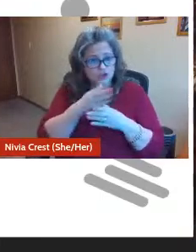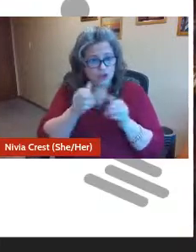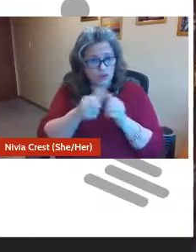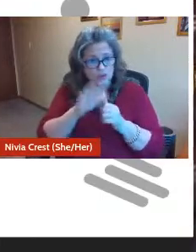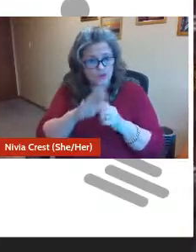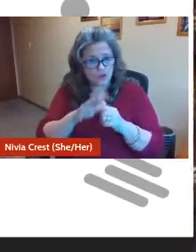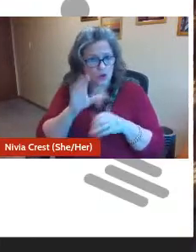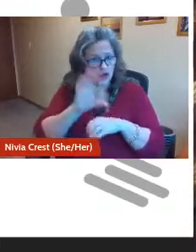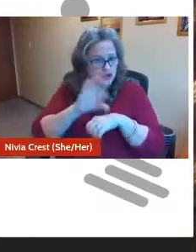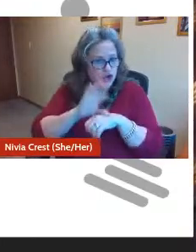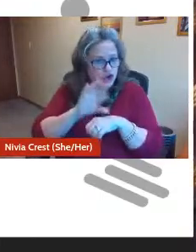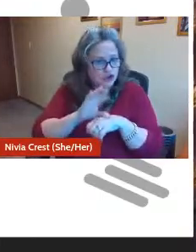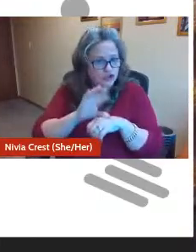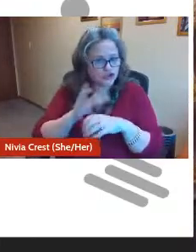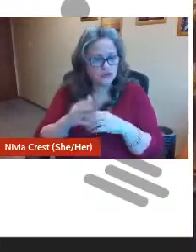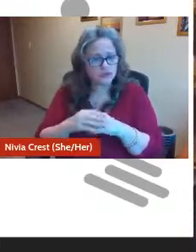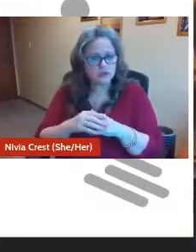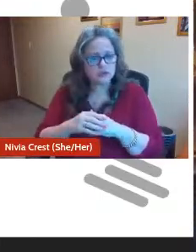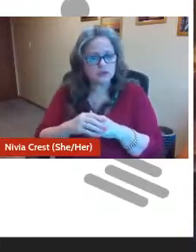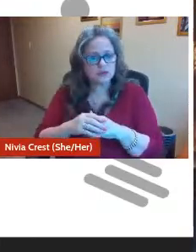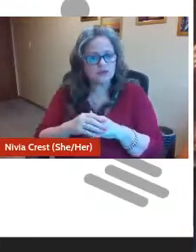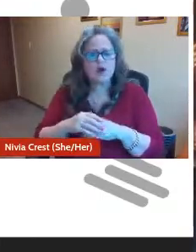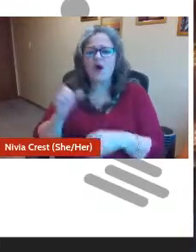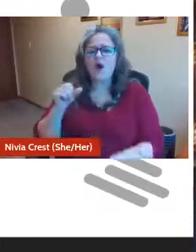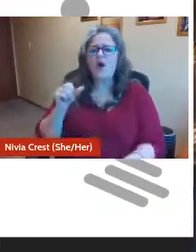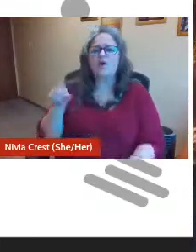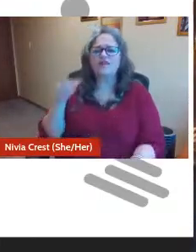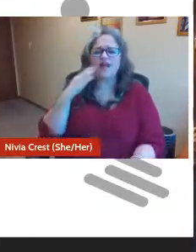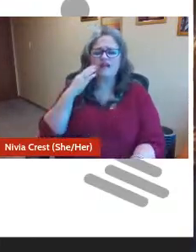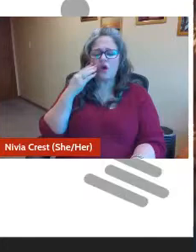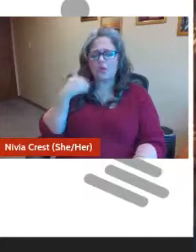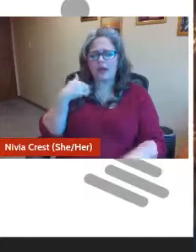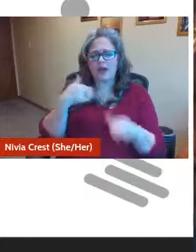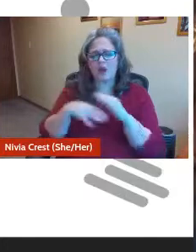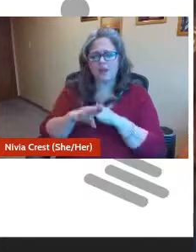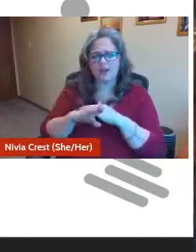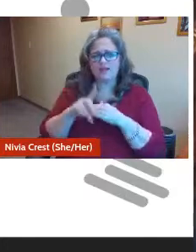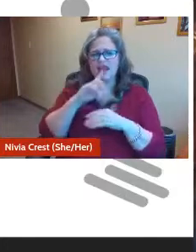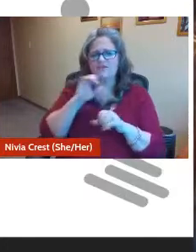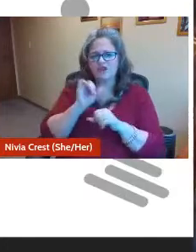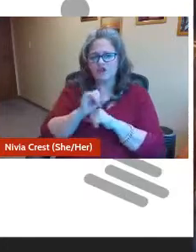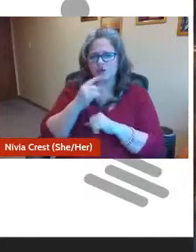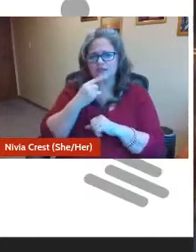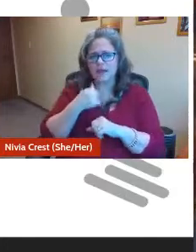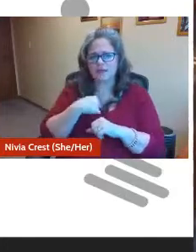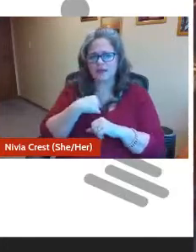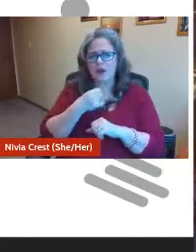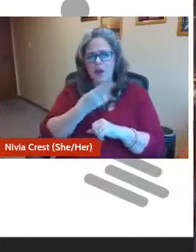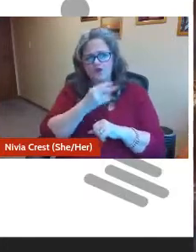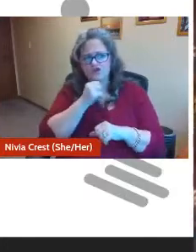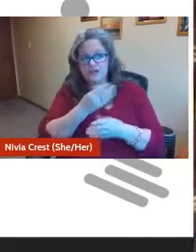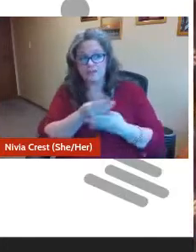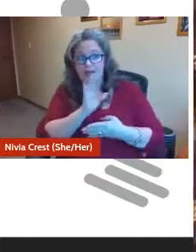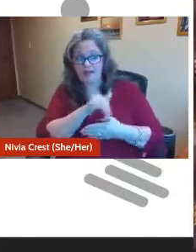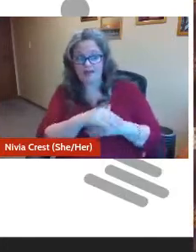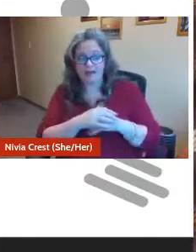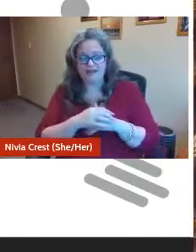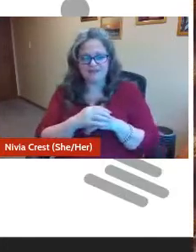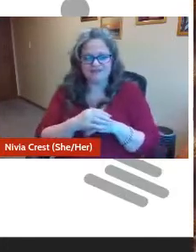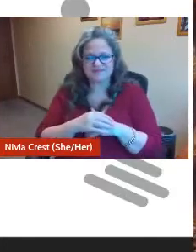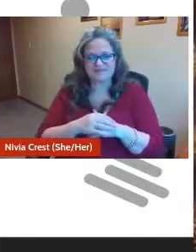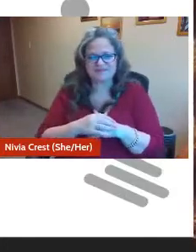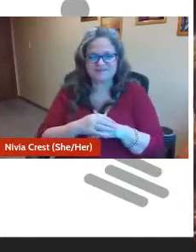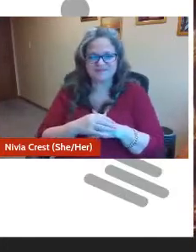your congregation at church? Or? Oh, yeah. They know that when I walks in, they can definitely say, she didn't buy that.